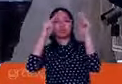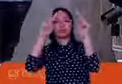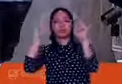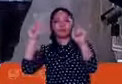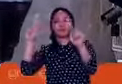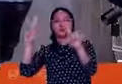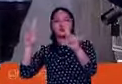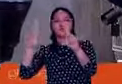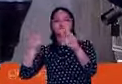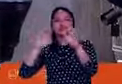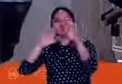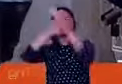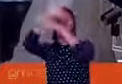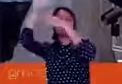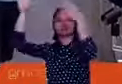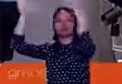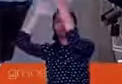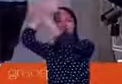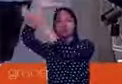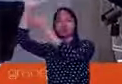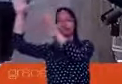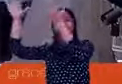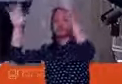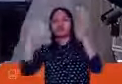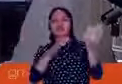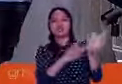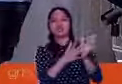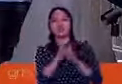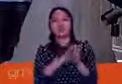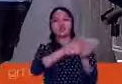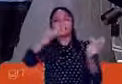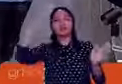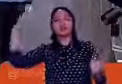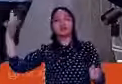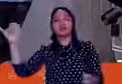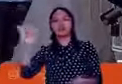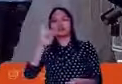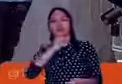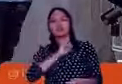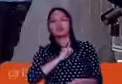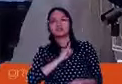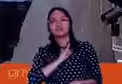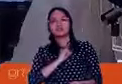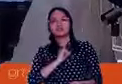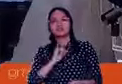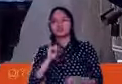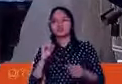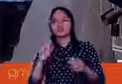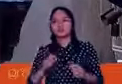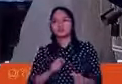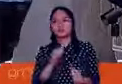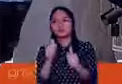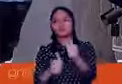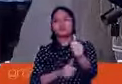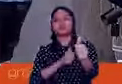I look into the sky above, His glory there I